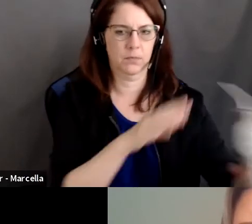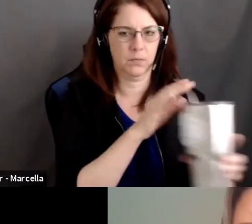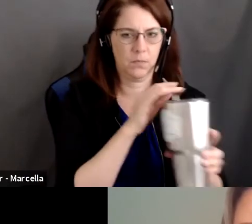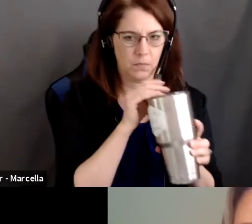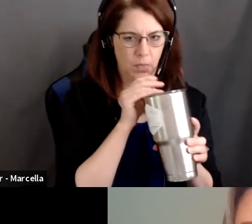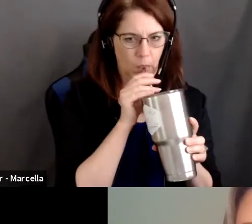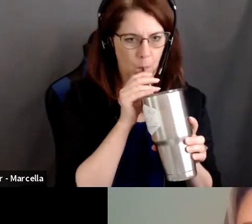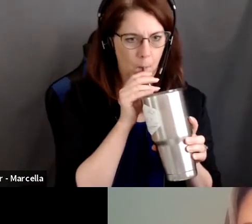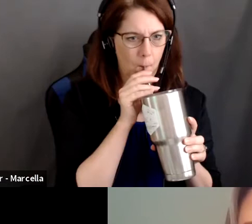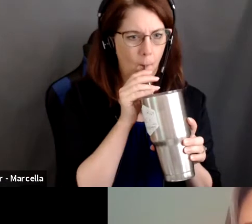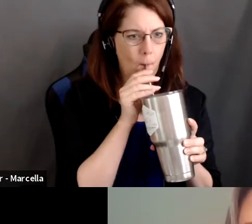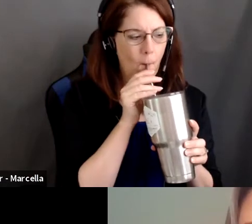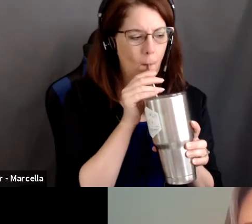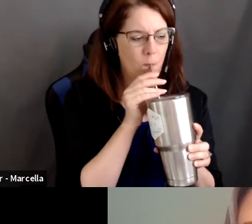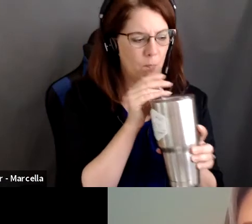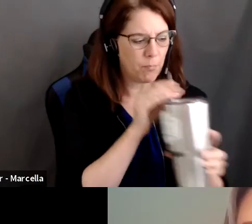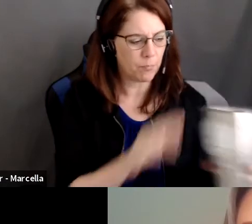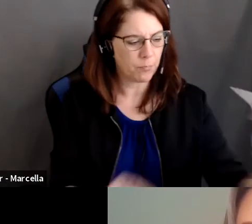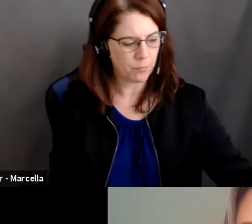really is.